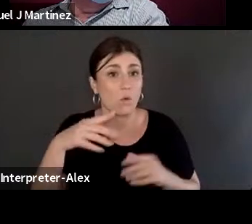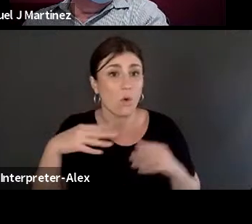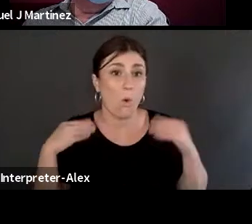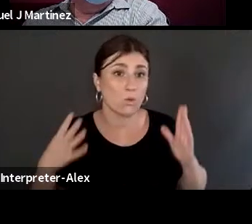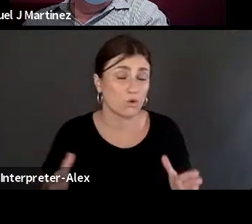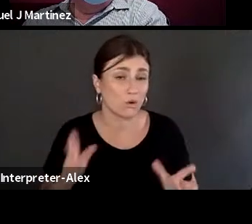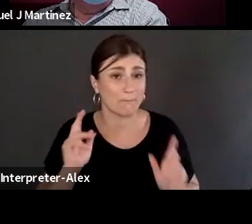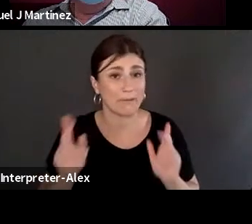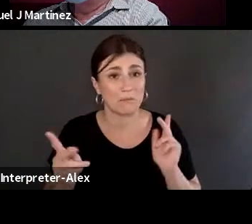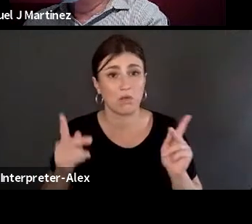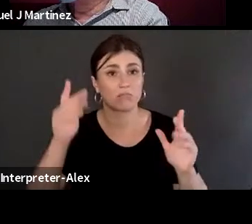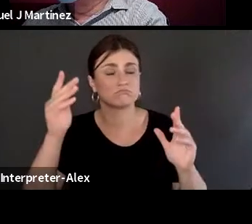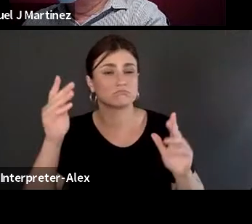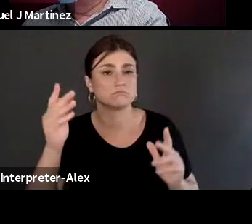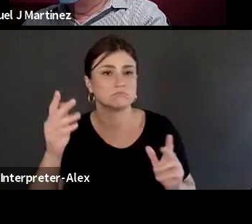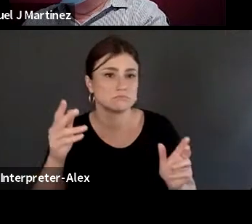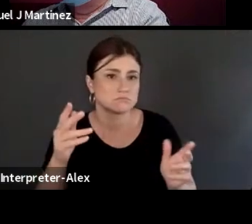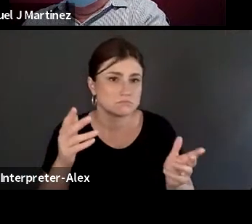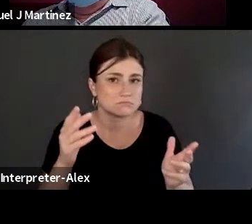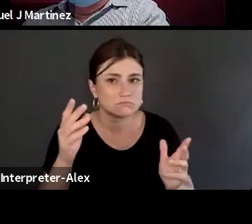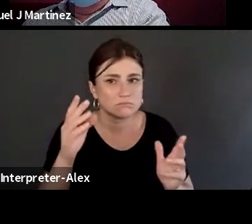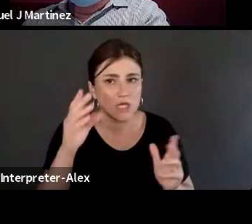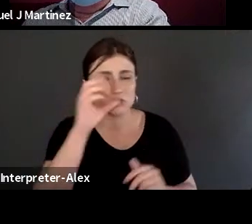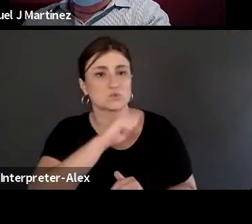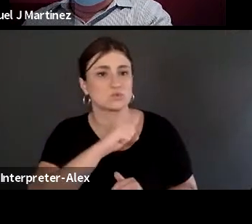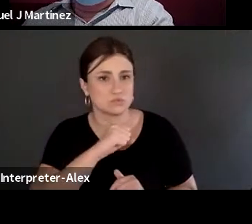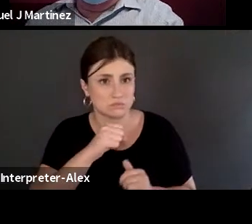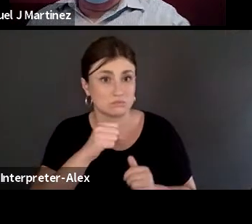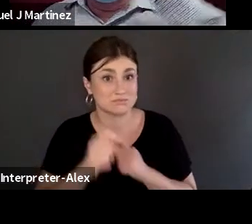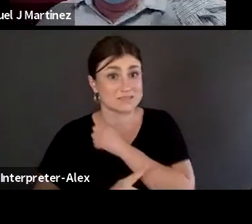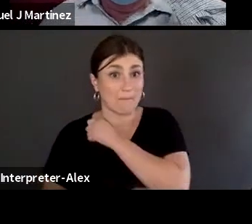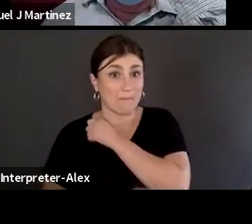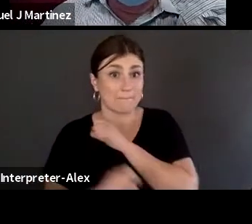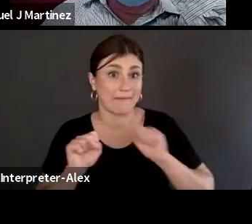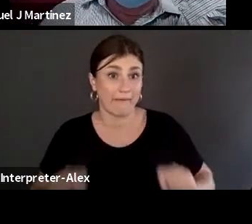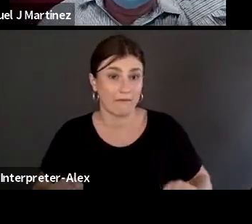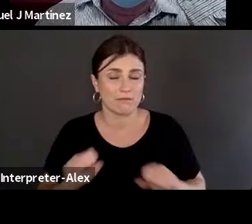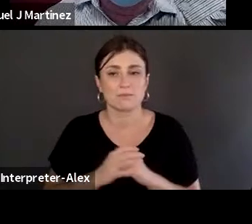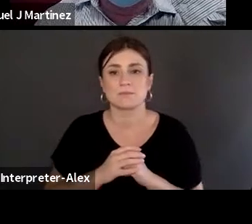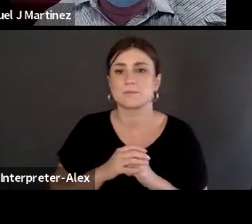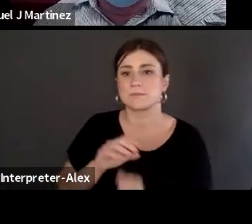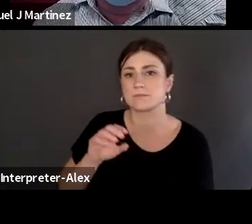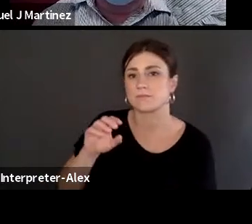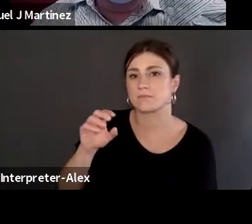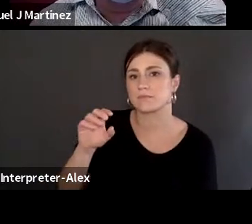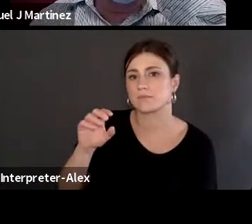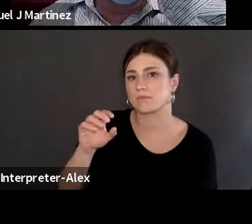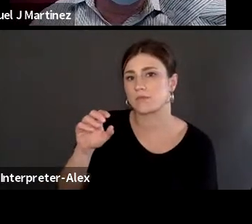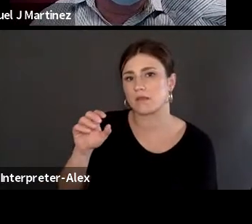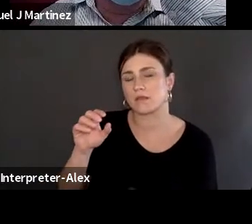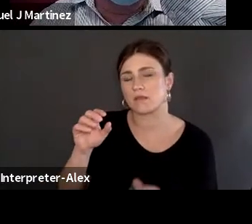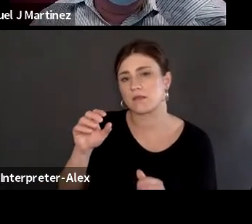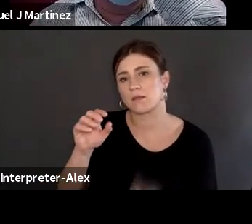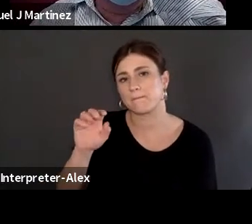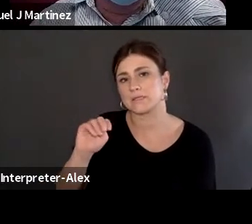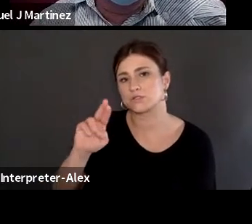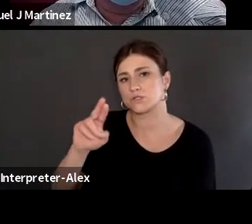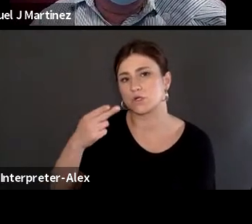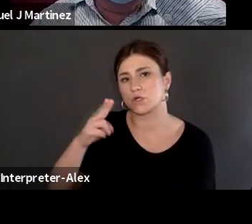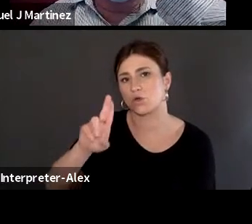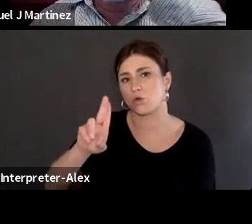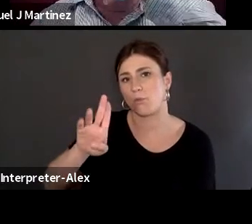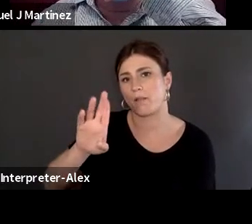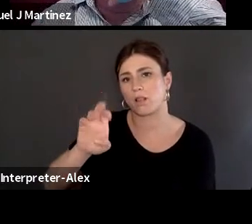away. Mr. Hubler has a response. Go ahead. Yeah, so while the problem certainly has existed before the